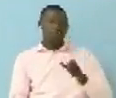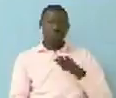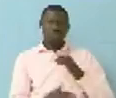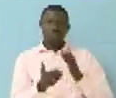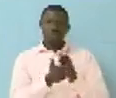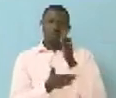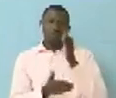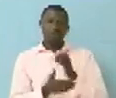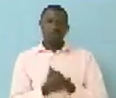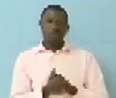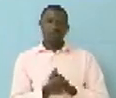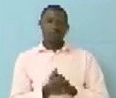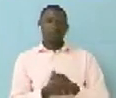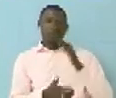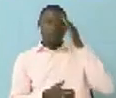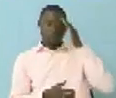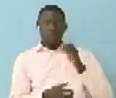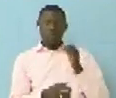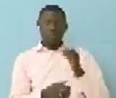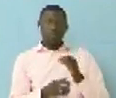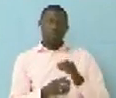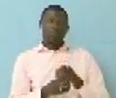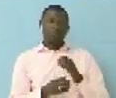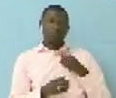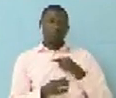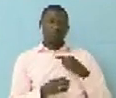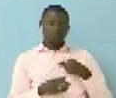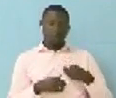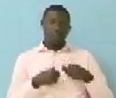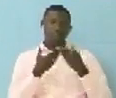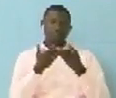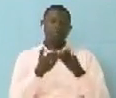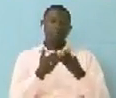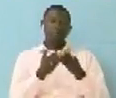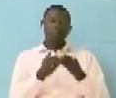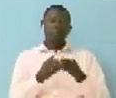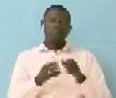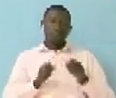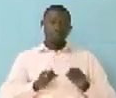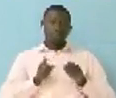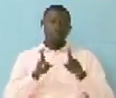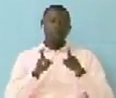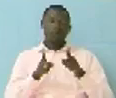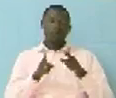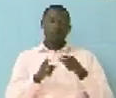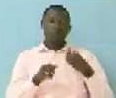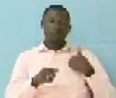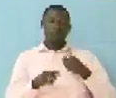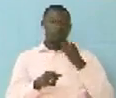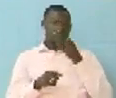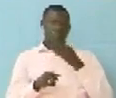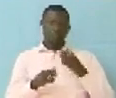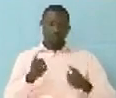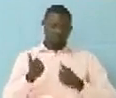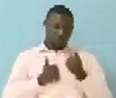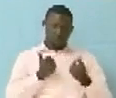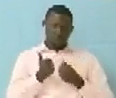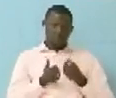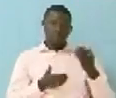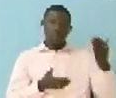does require us to provide them opportunity, people who claim to be victims, to come and give us some account